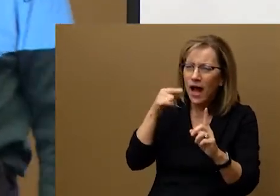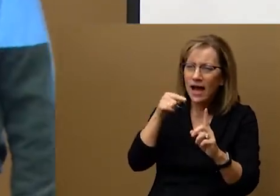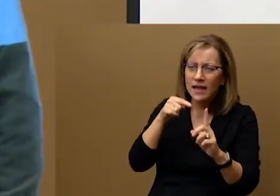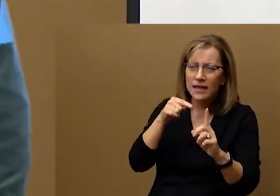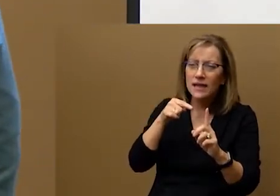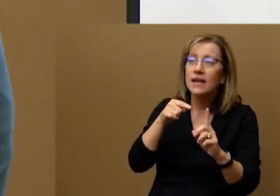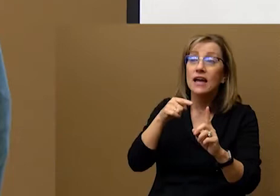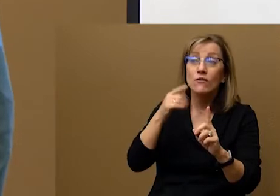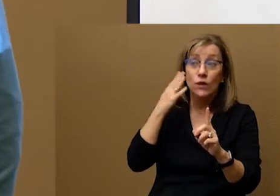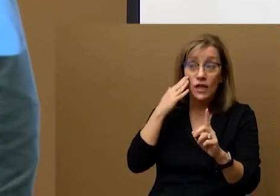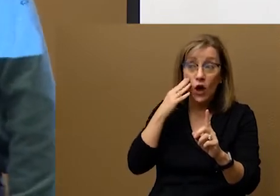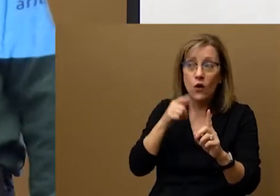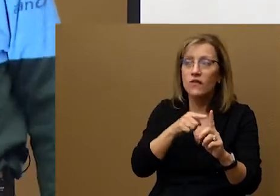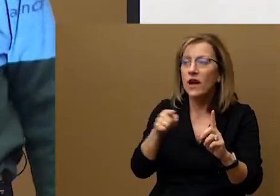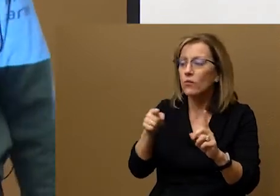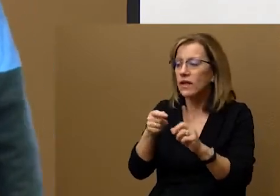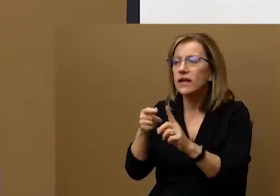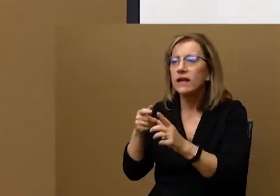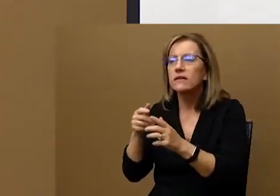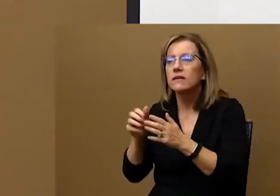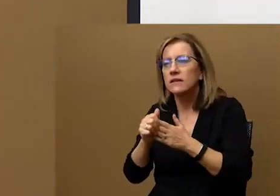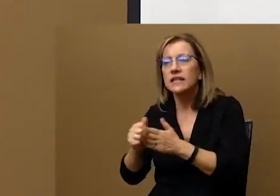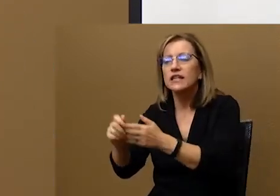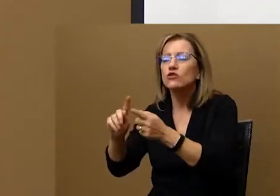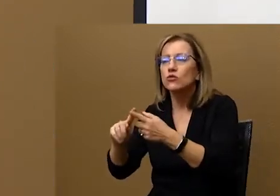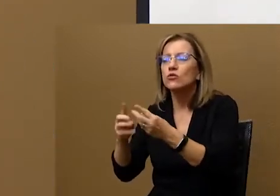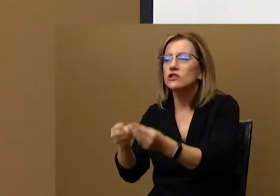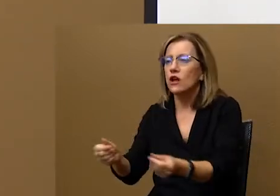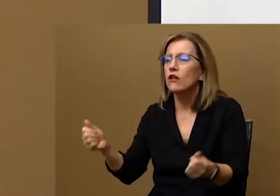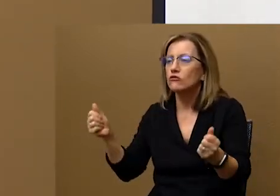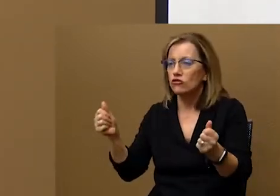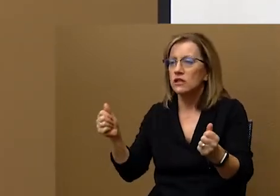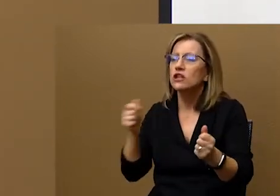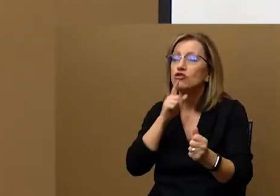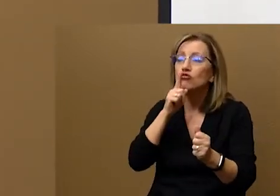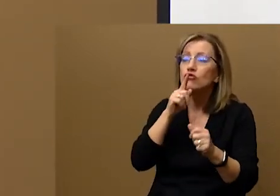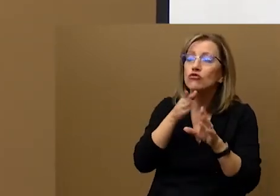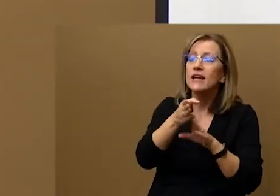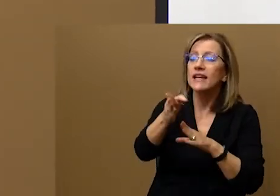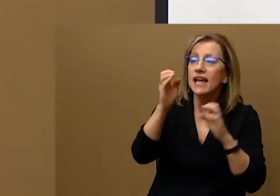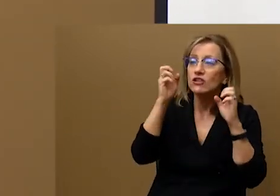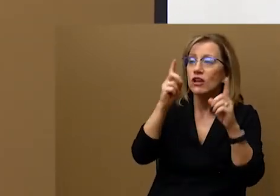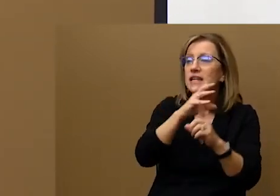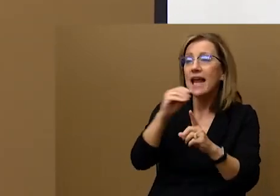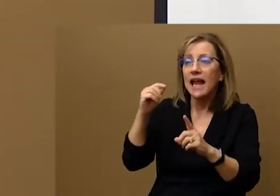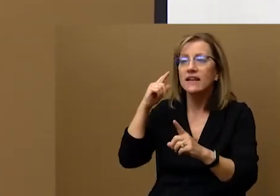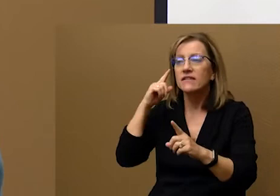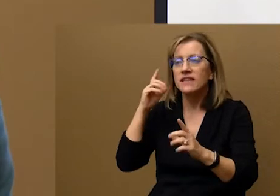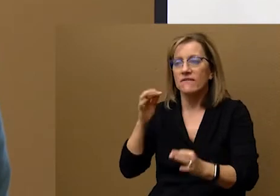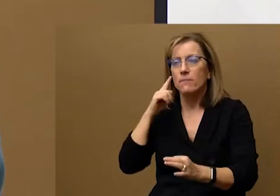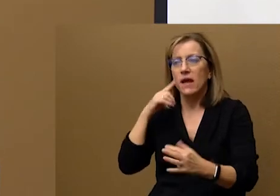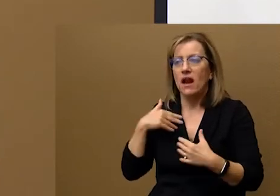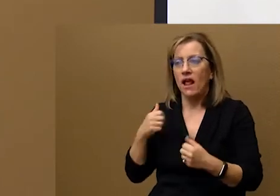is points us to what we think the solution is. This is true in education, and it's definitely true in mental health.